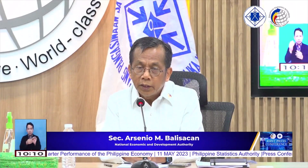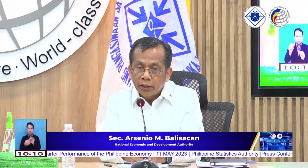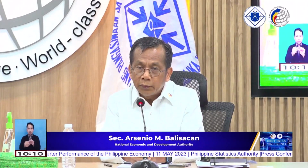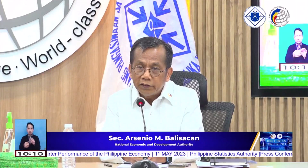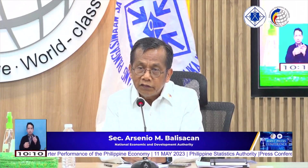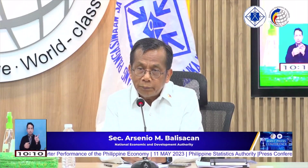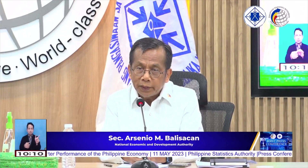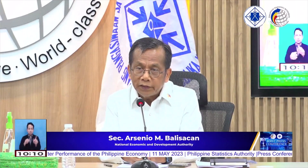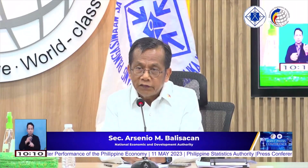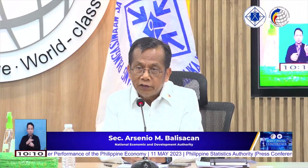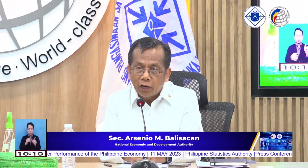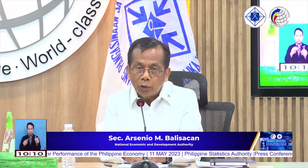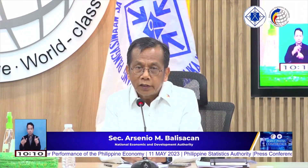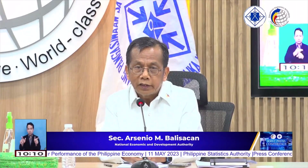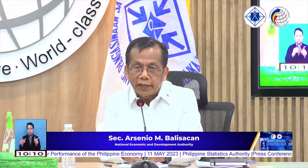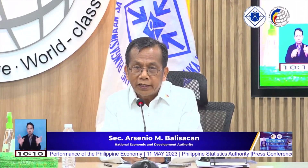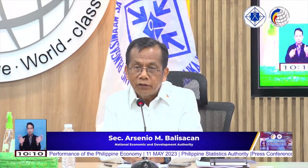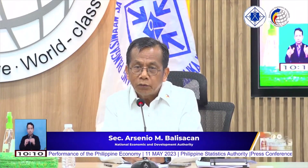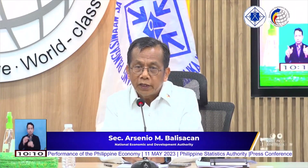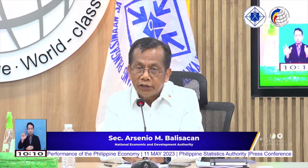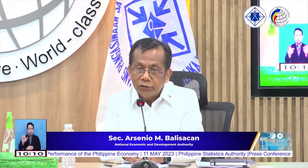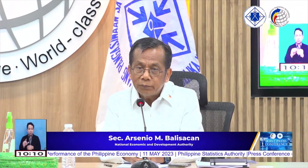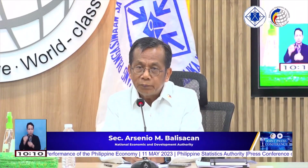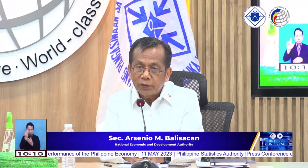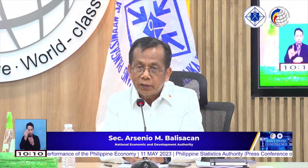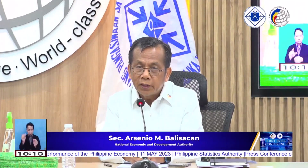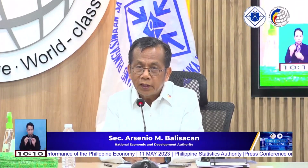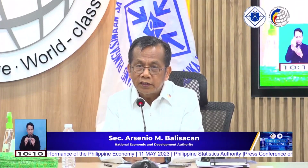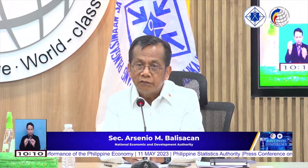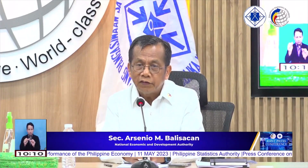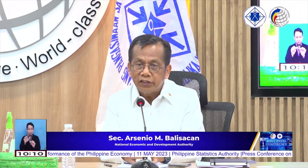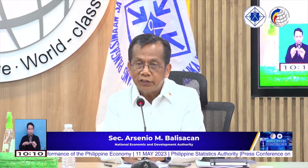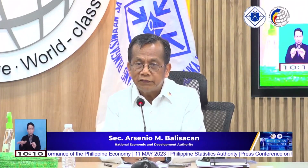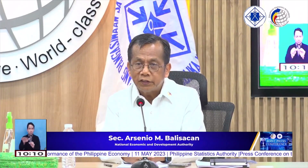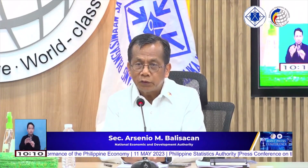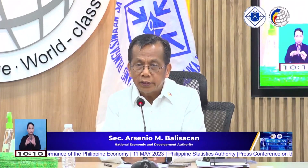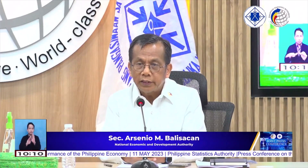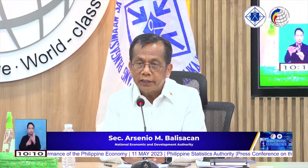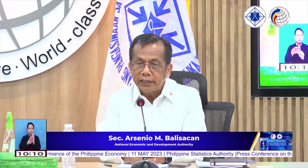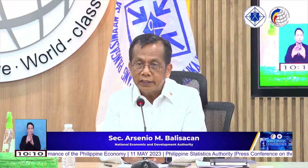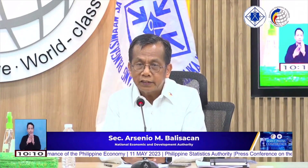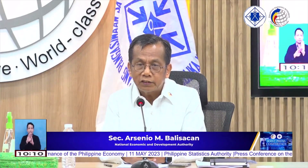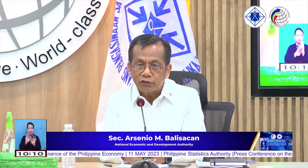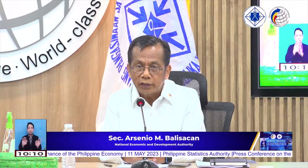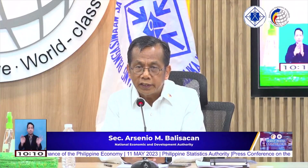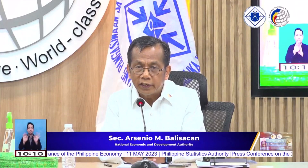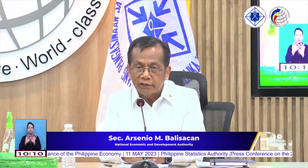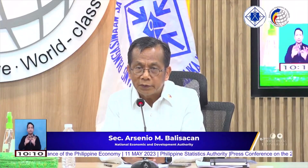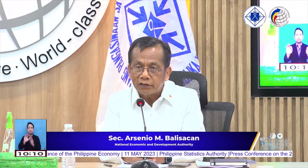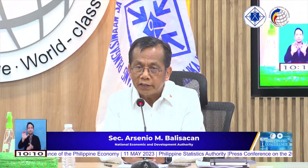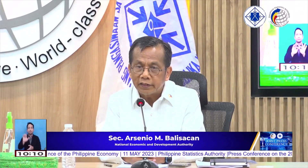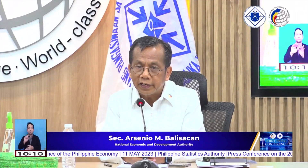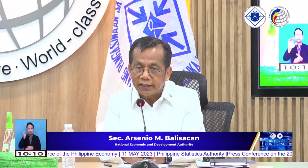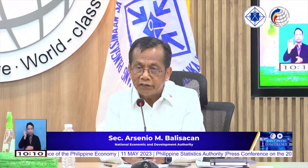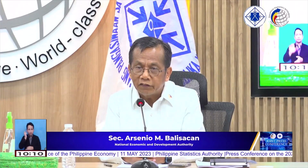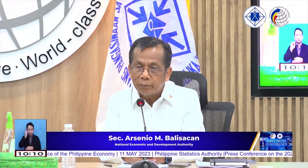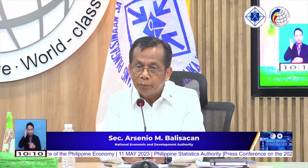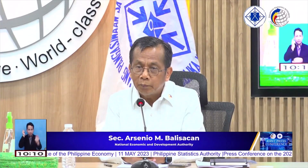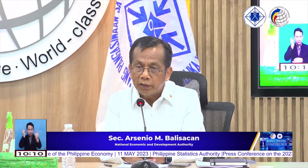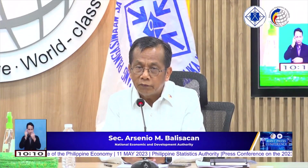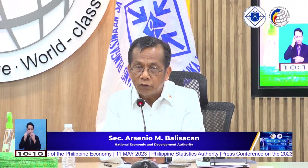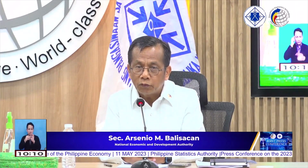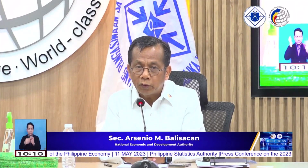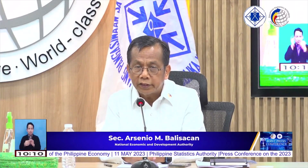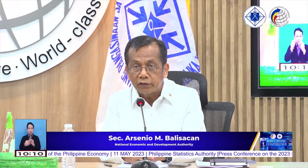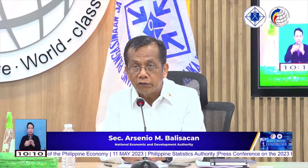2023. We anticipate this downward trend to continue as inflation eventually eases toward the government's target range by the